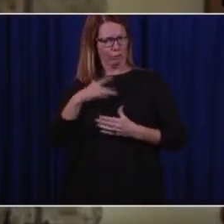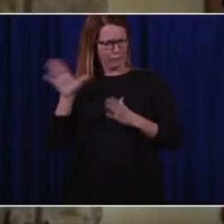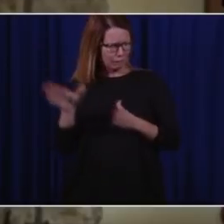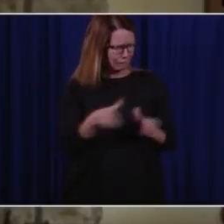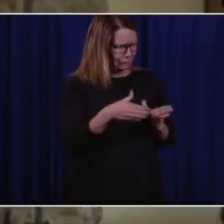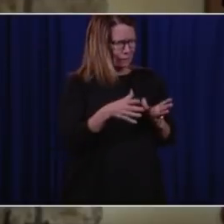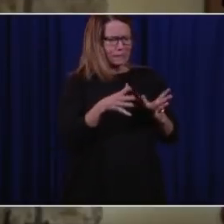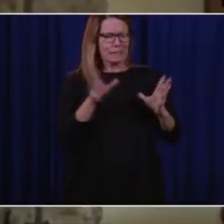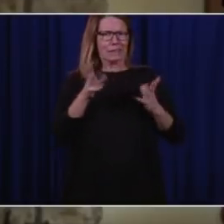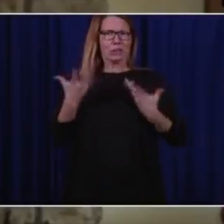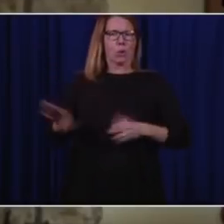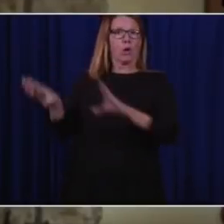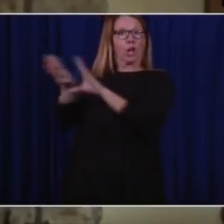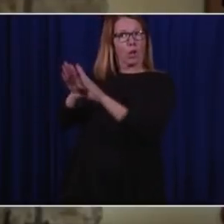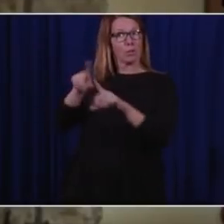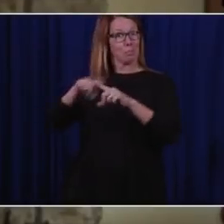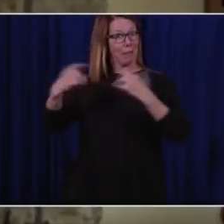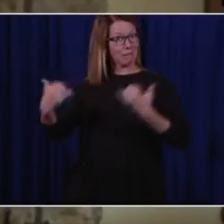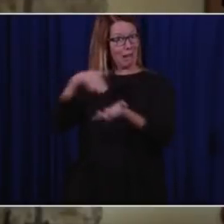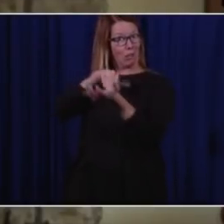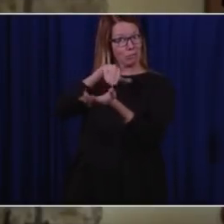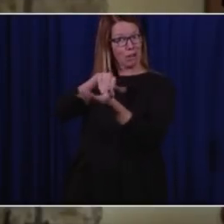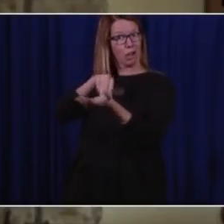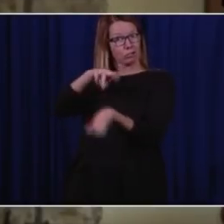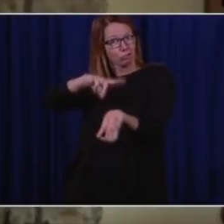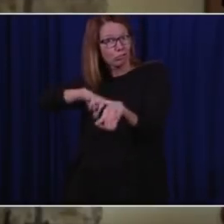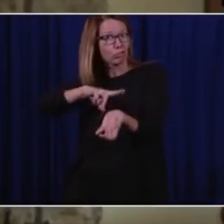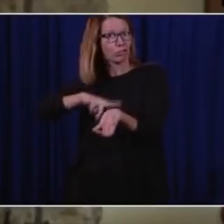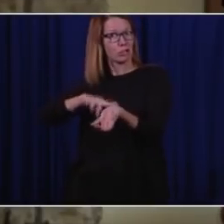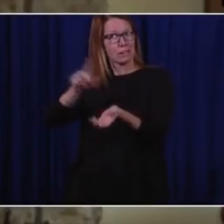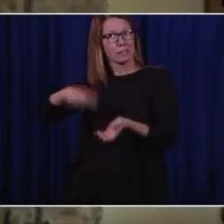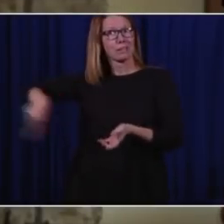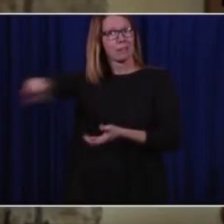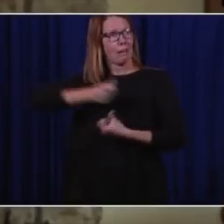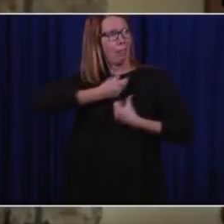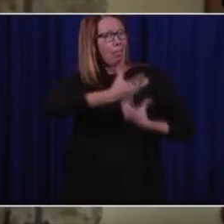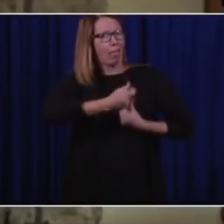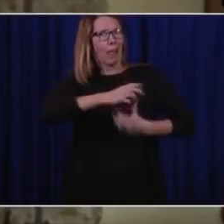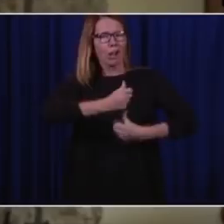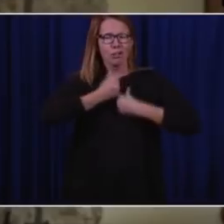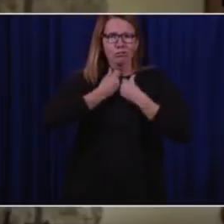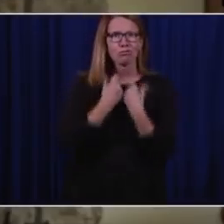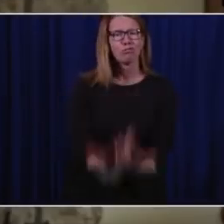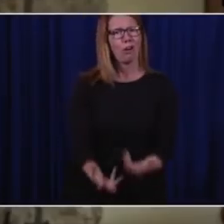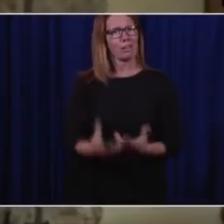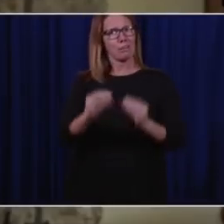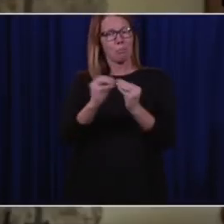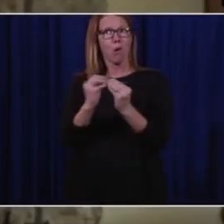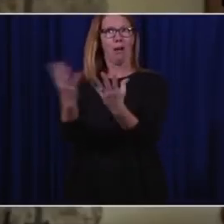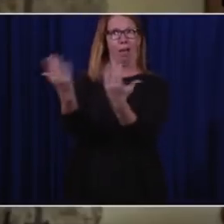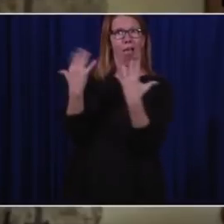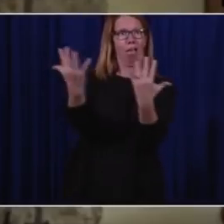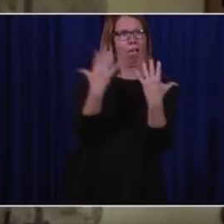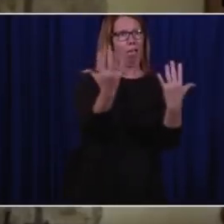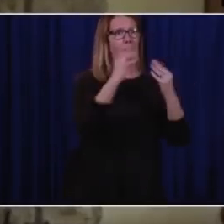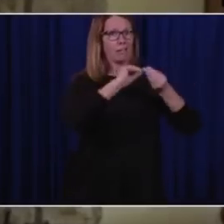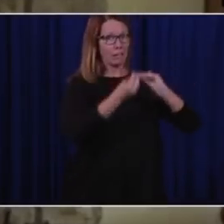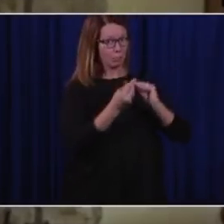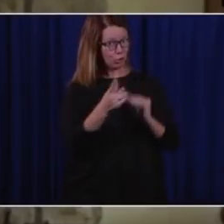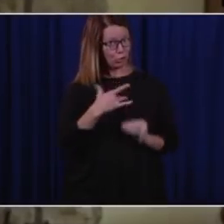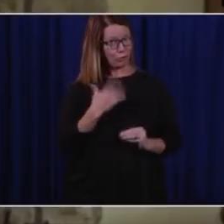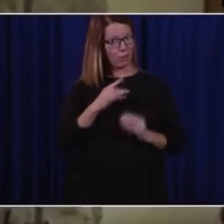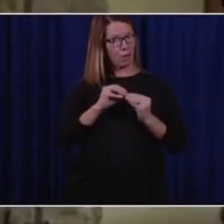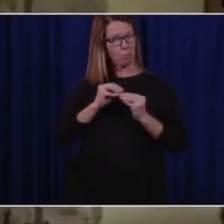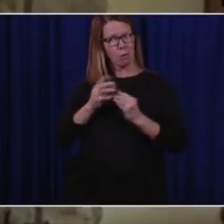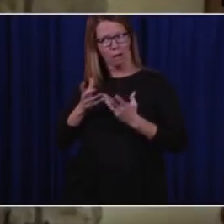who are describing the cases as a tsunami, are you not swayed by them to take a tougher stand other than a curfew? Yeah, Kevin, what